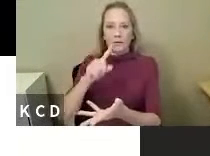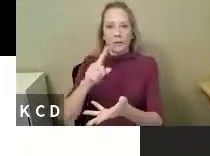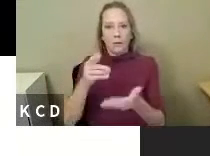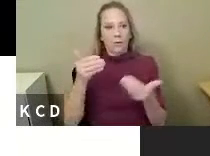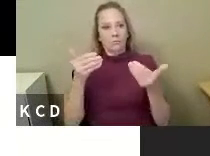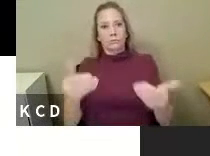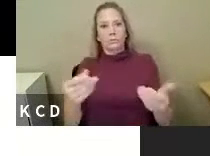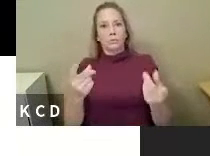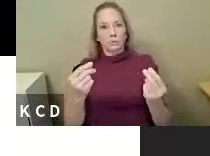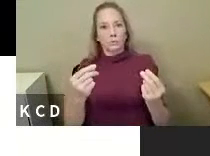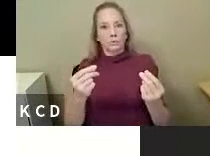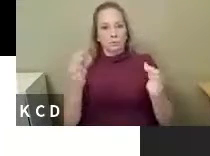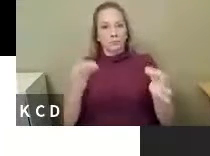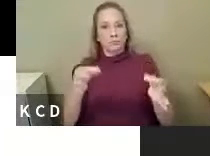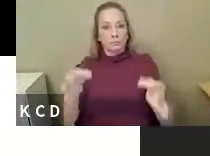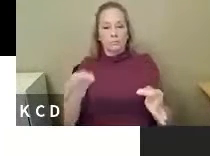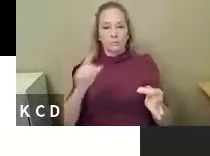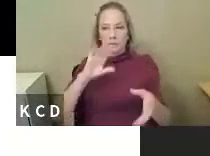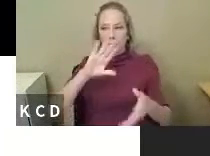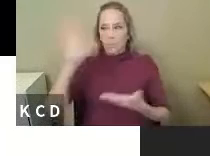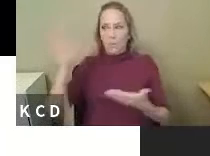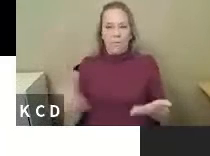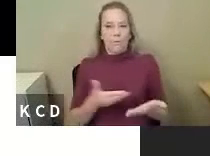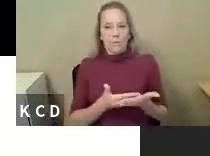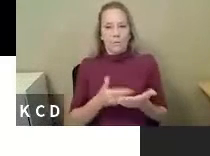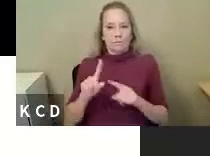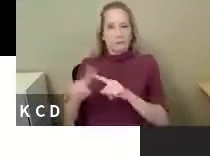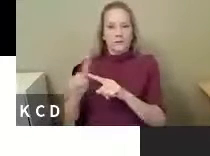make decisions. It's all of those things combined.